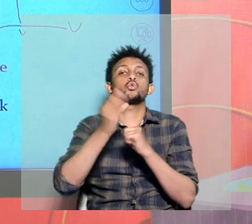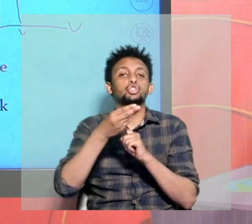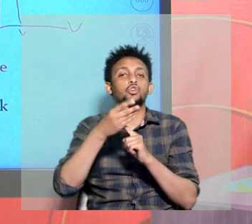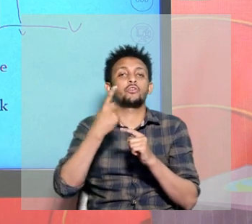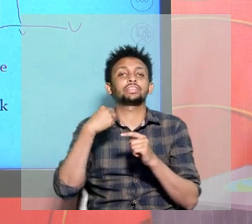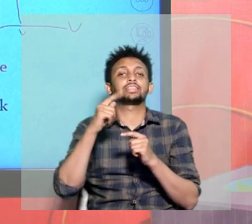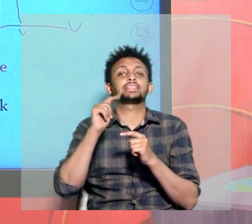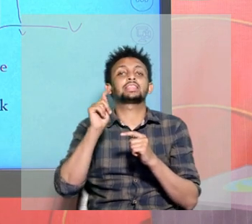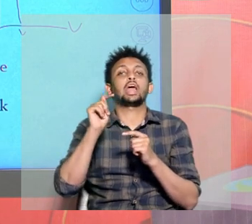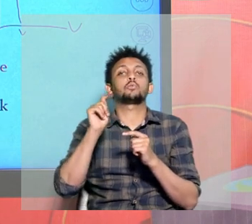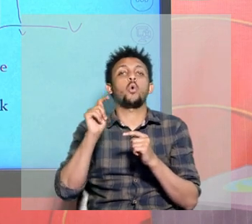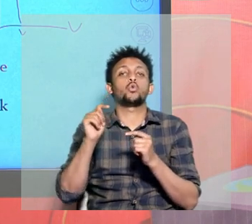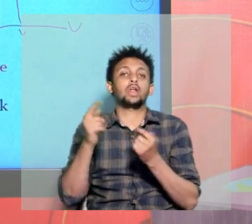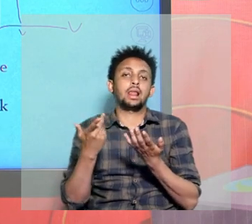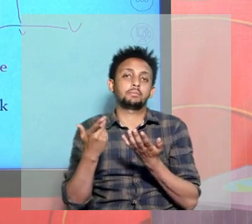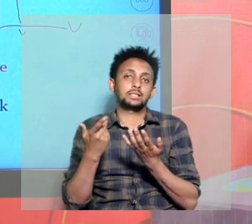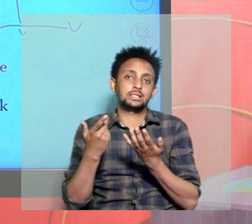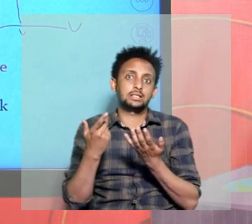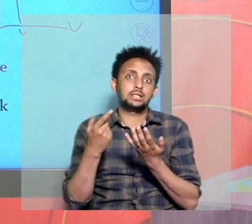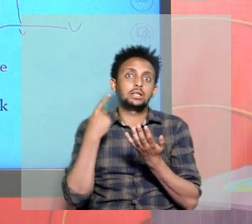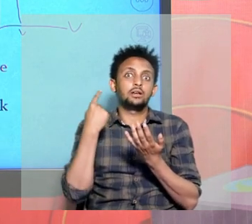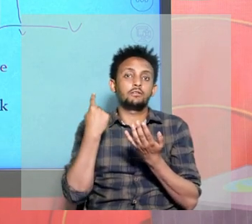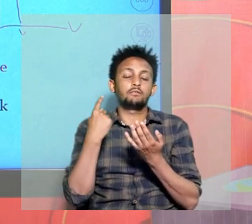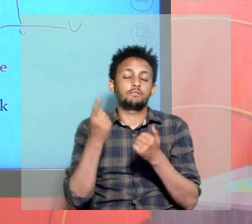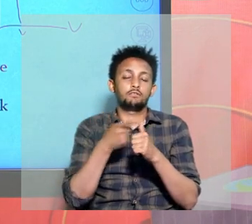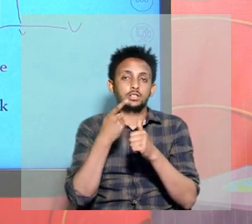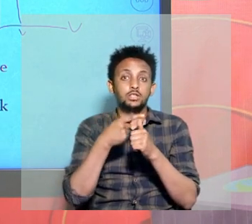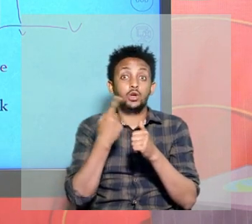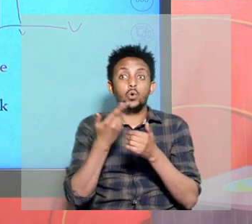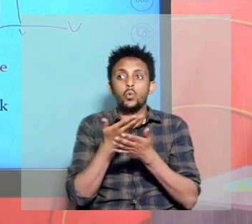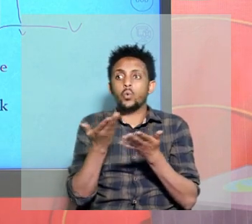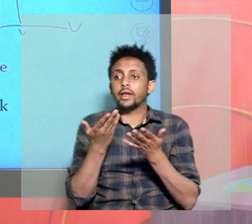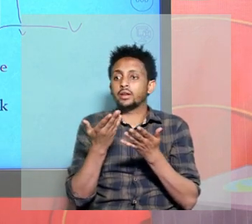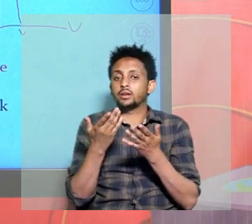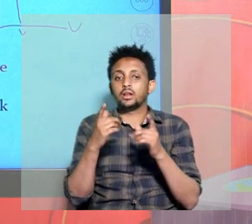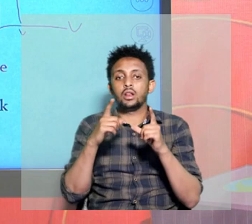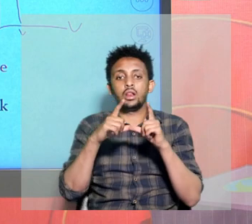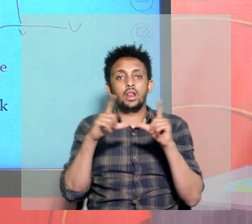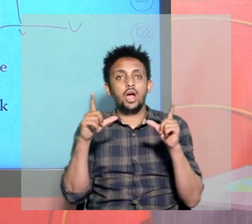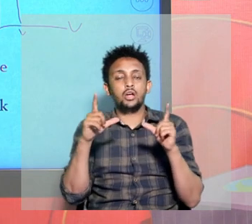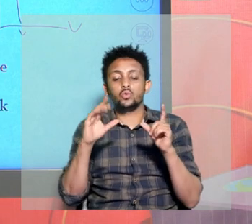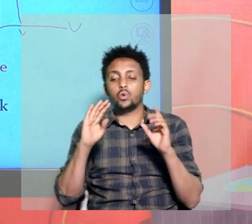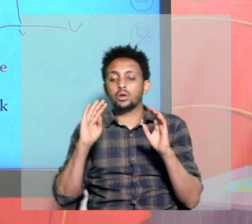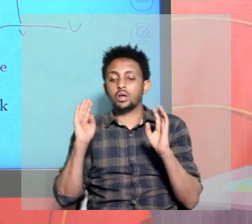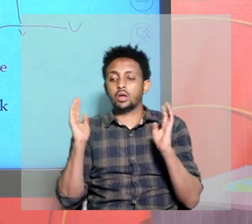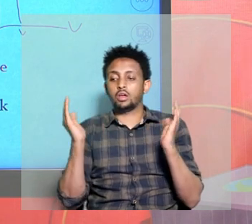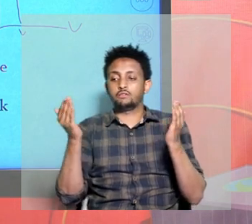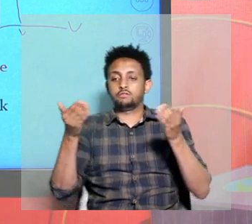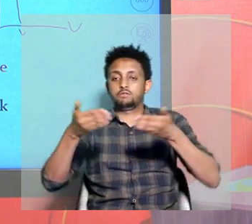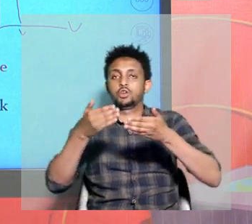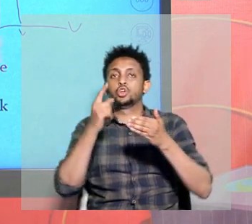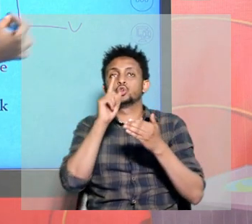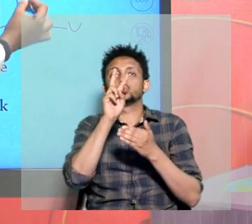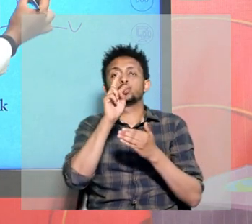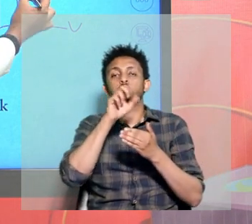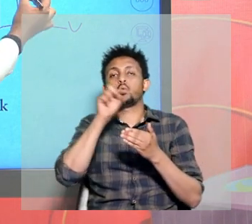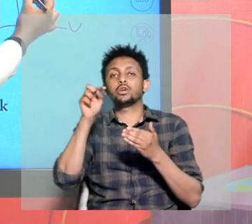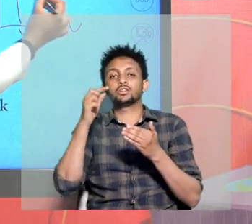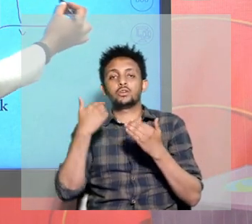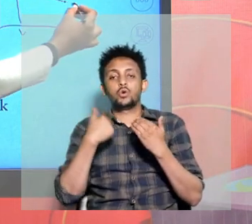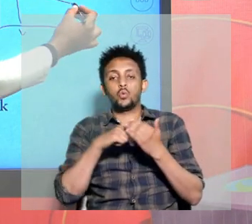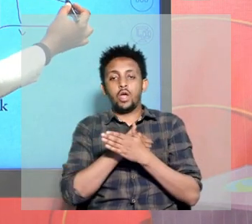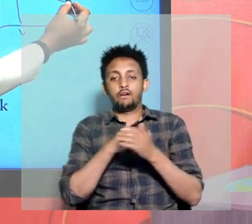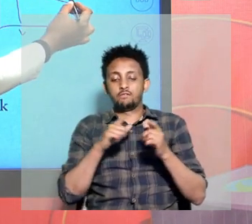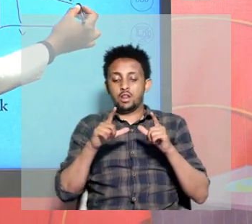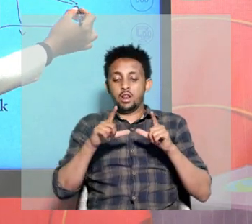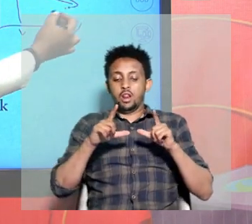given thermodynamic system. So point refers to state. Whereas lines or curves between two points, suppose if you have a line